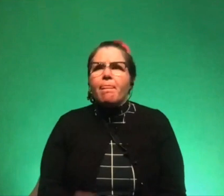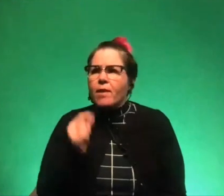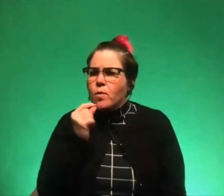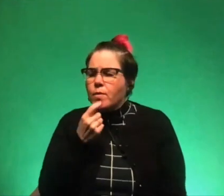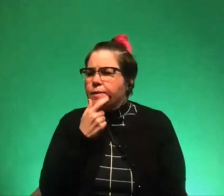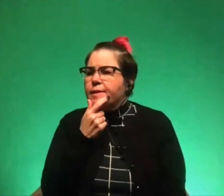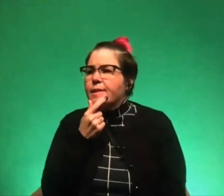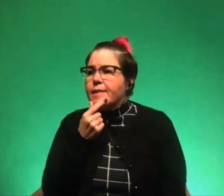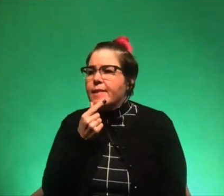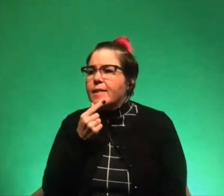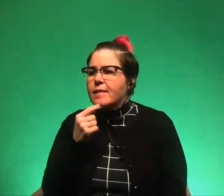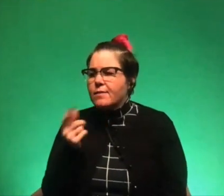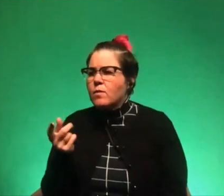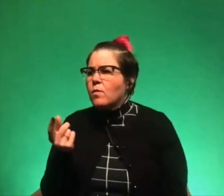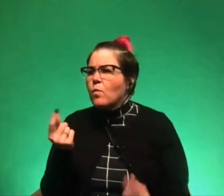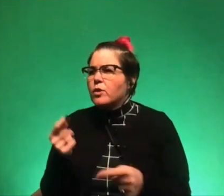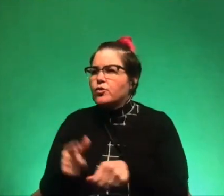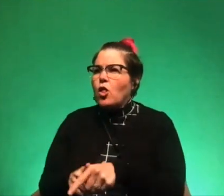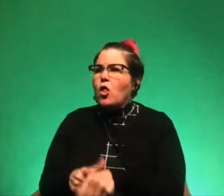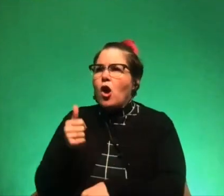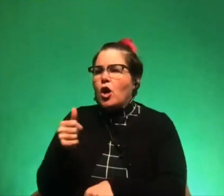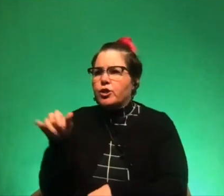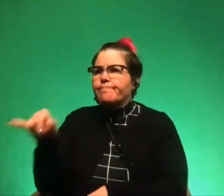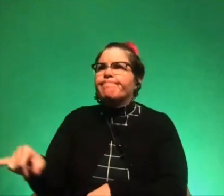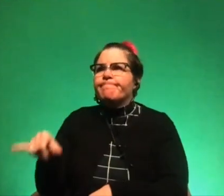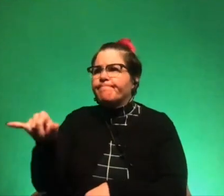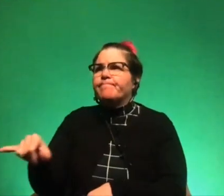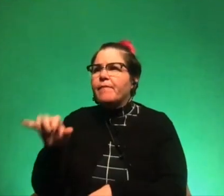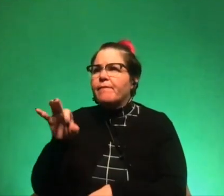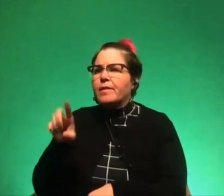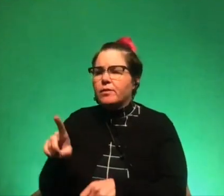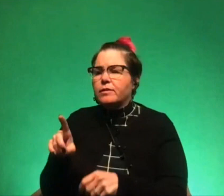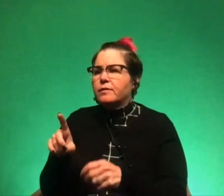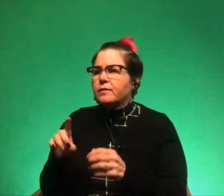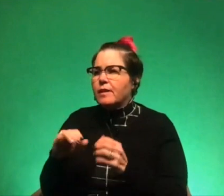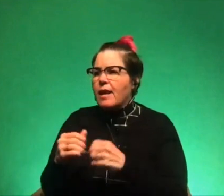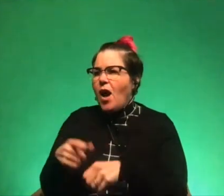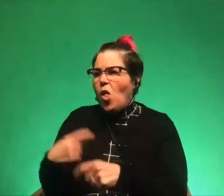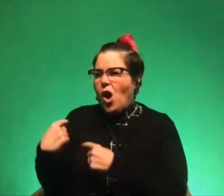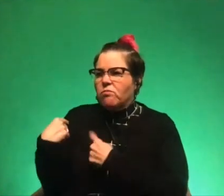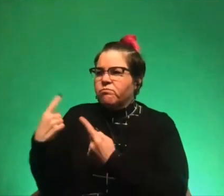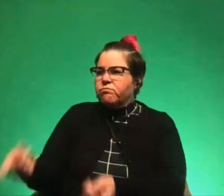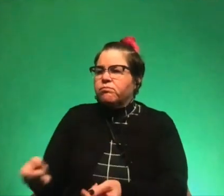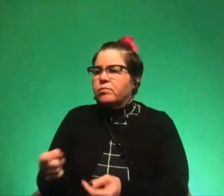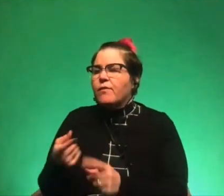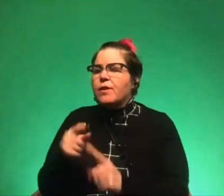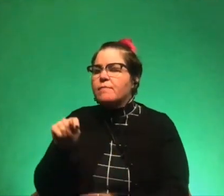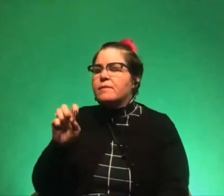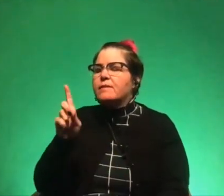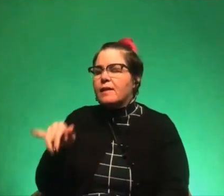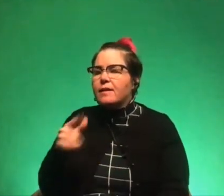see. What's the longest you've ever been out in the field and how long have you been going out for? That's from Teddy, age